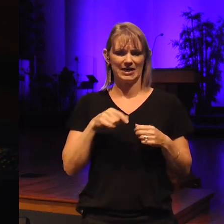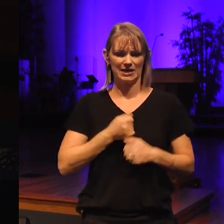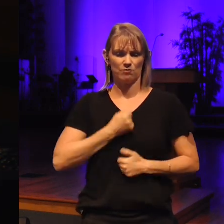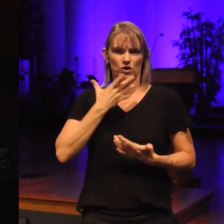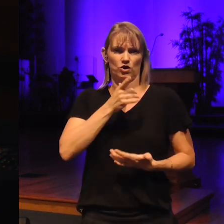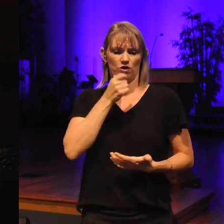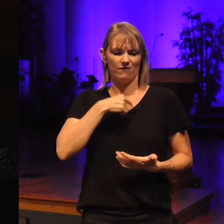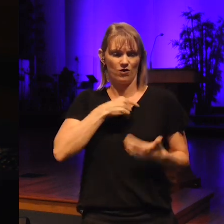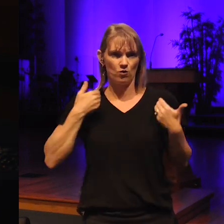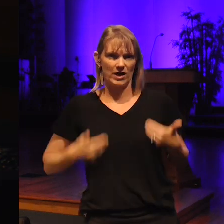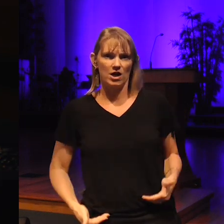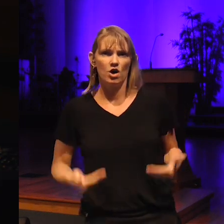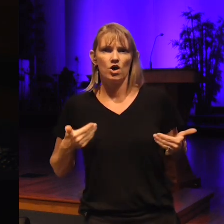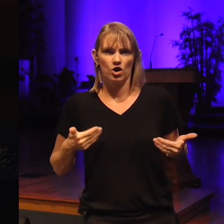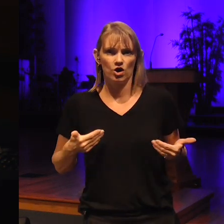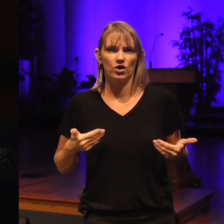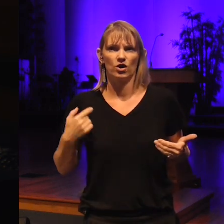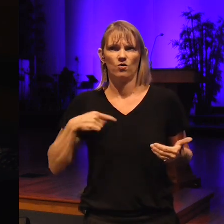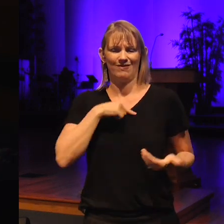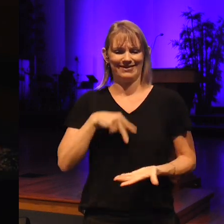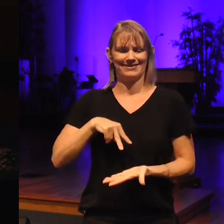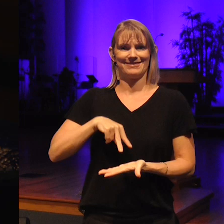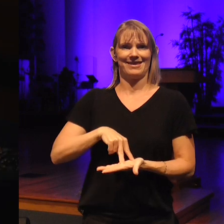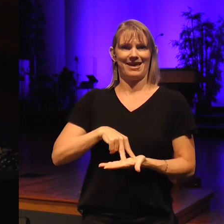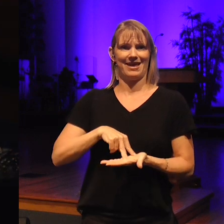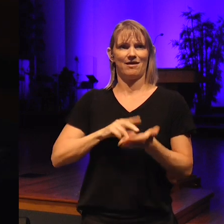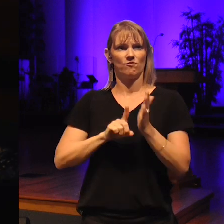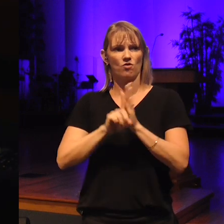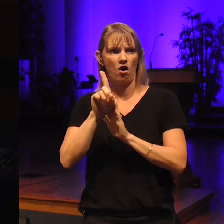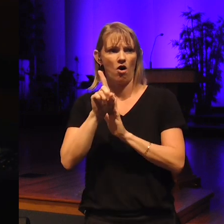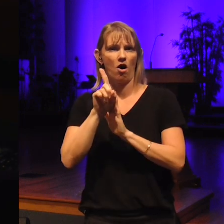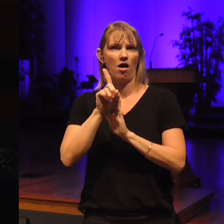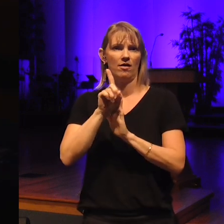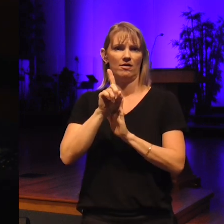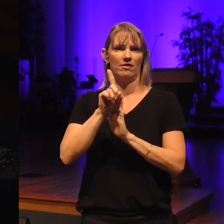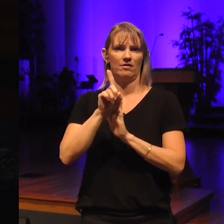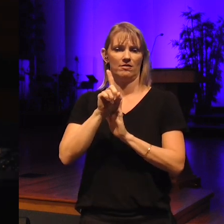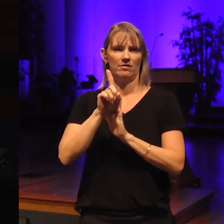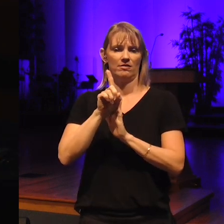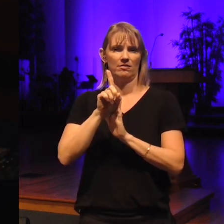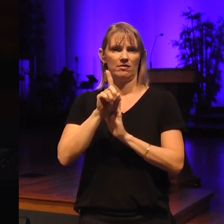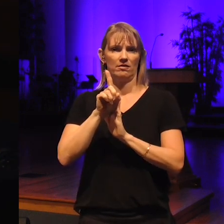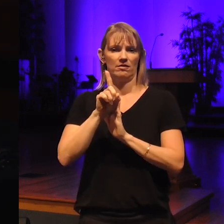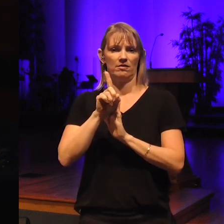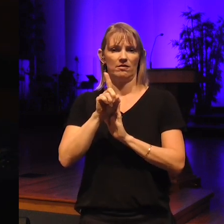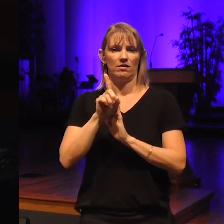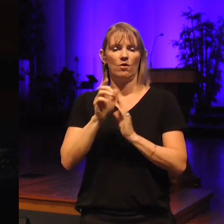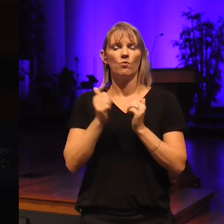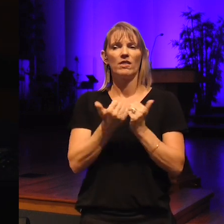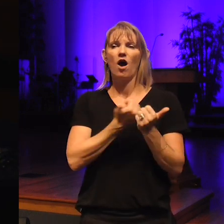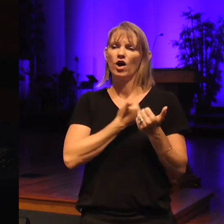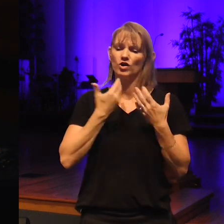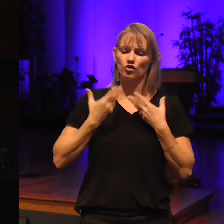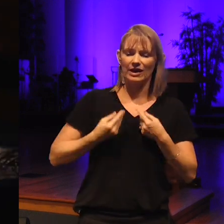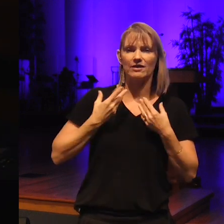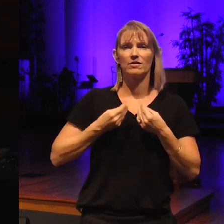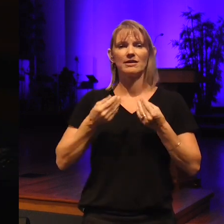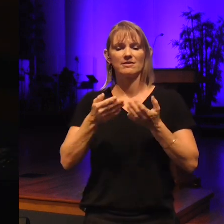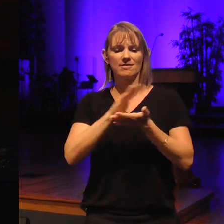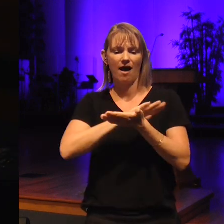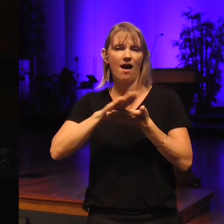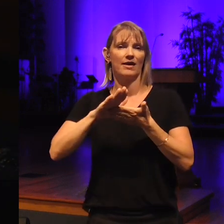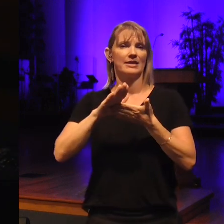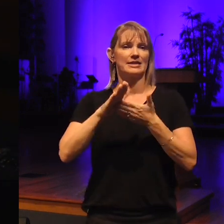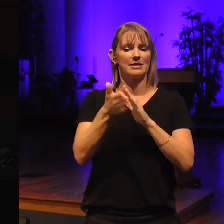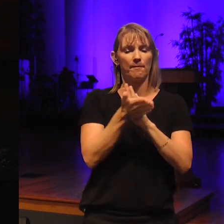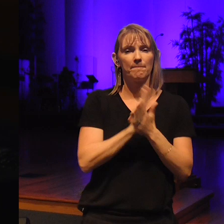are, we stand tall in that light. With our gentleness and our kindness and with our peace